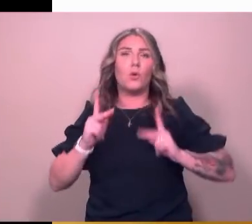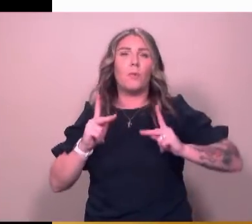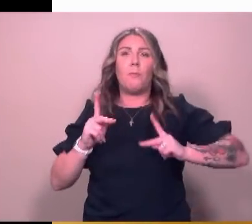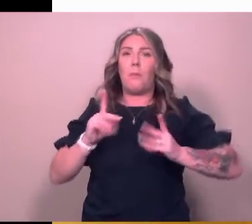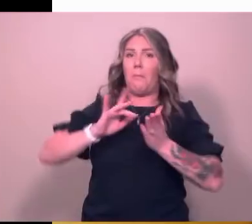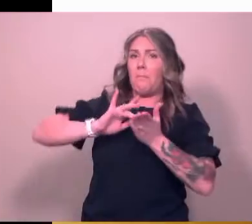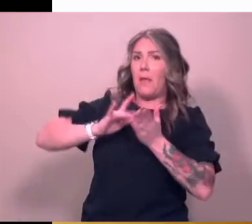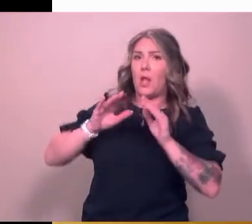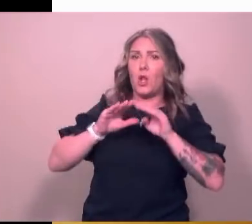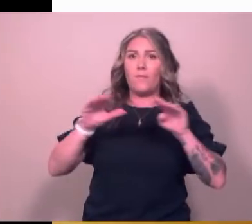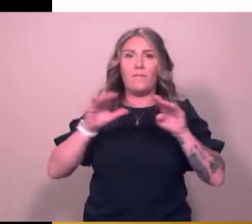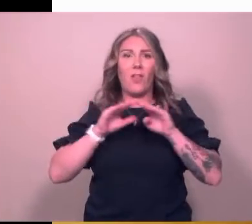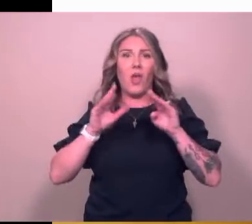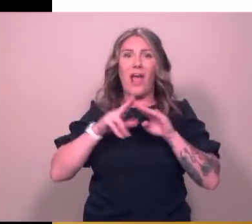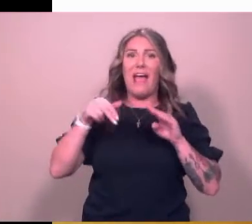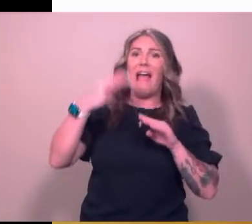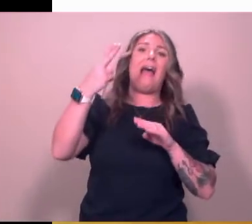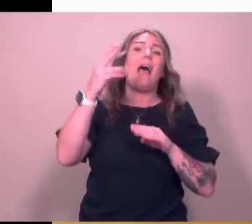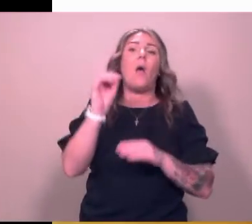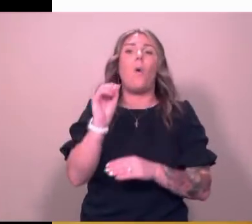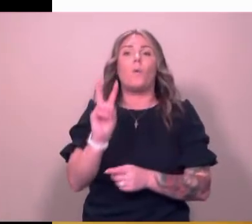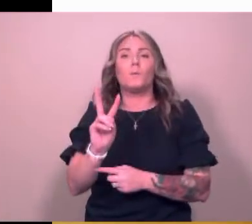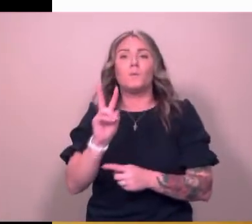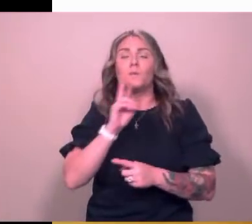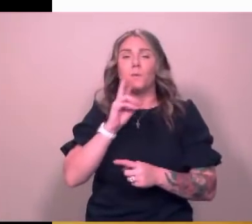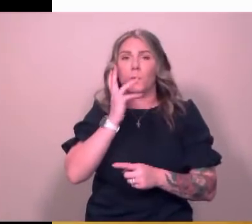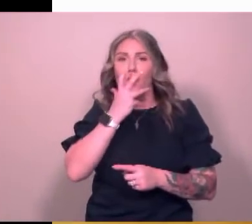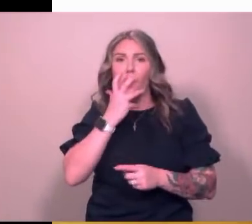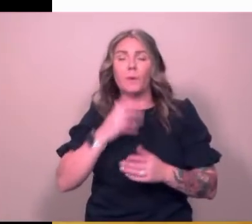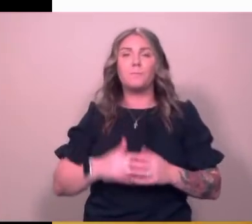on heated high flow and high O2.